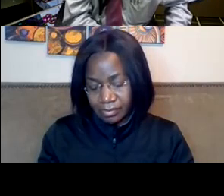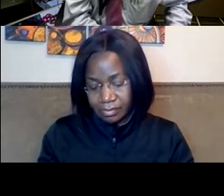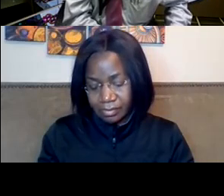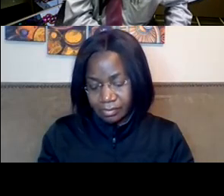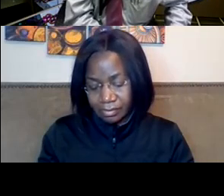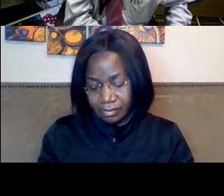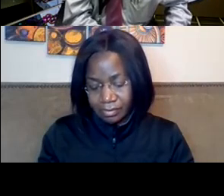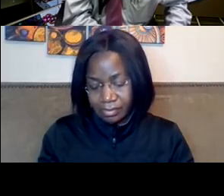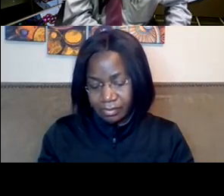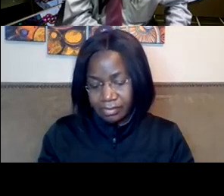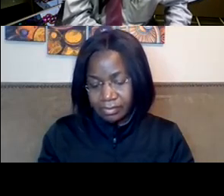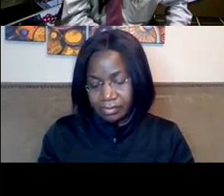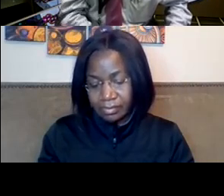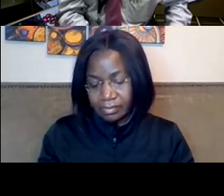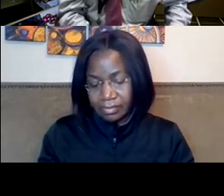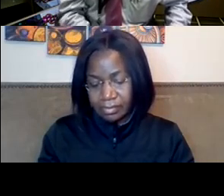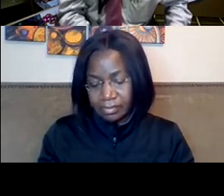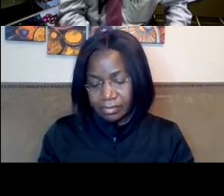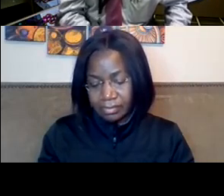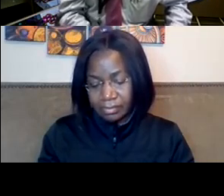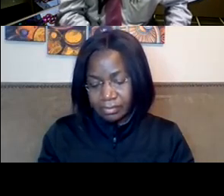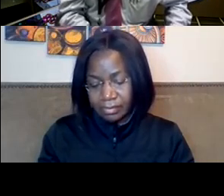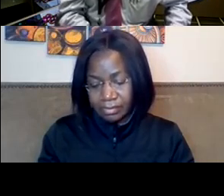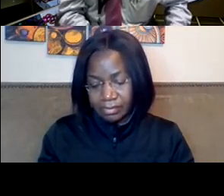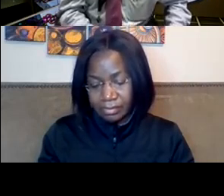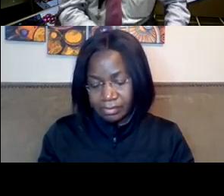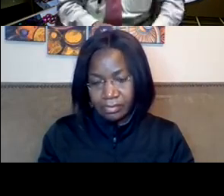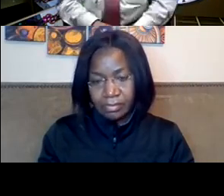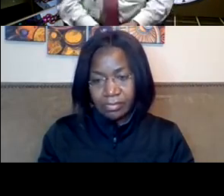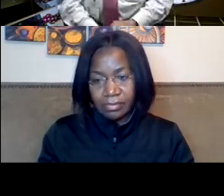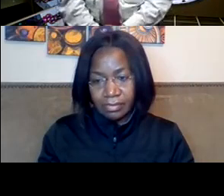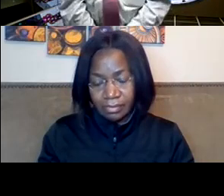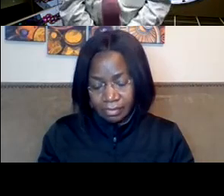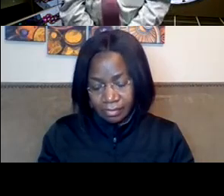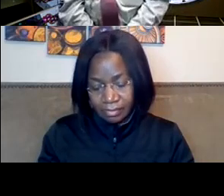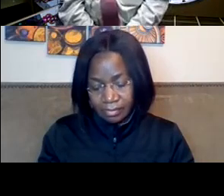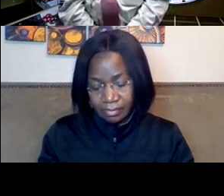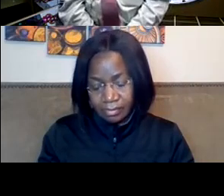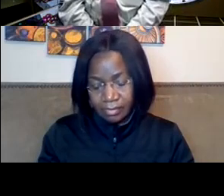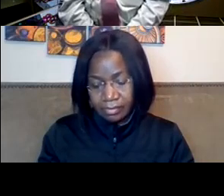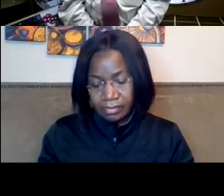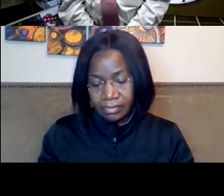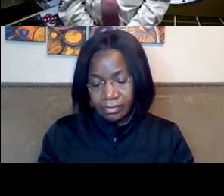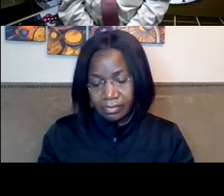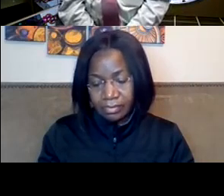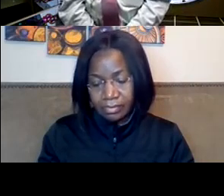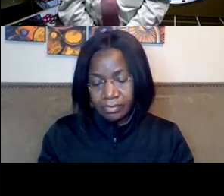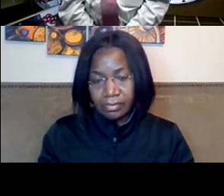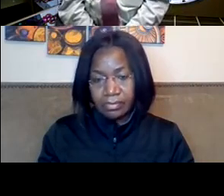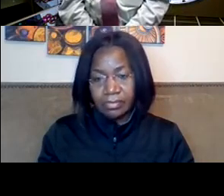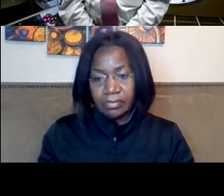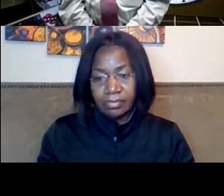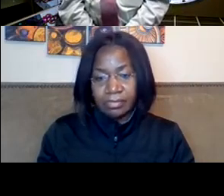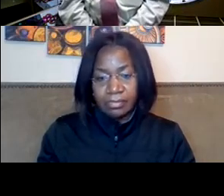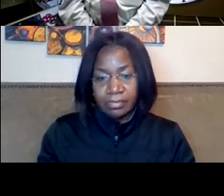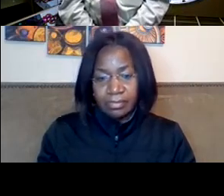that commitment. There's a lot of people in phase 1B. It's a very large group. Phase 1A was also a large group, so it took some time for us to get